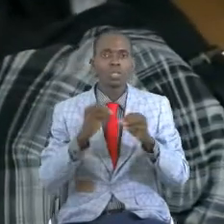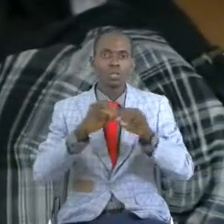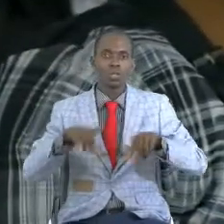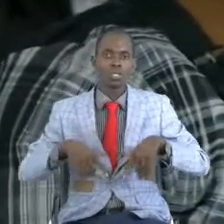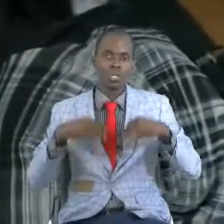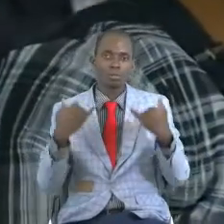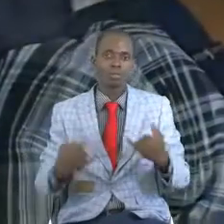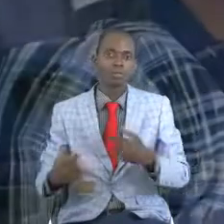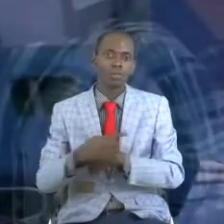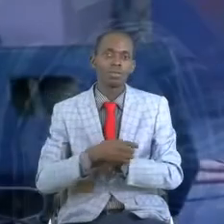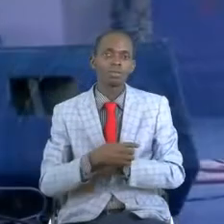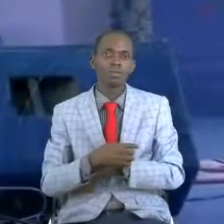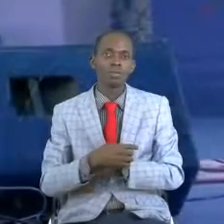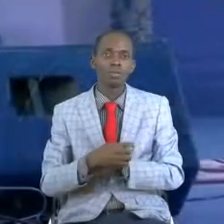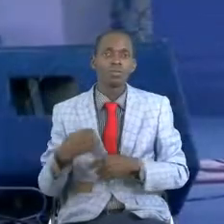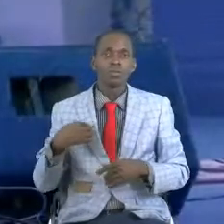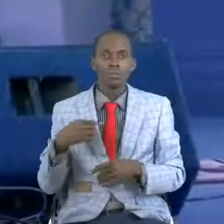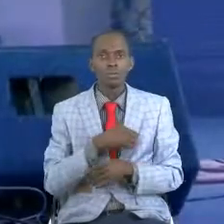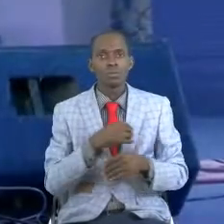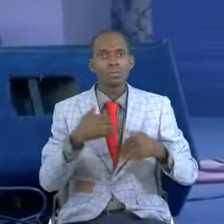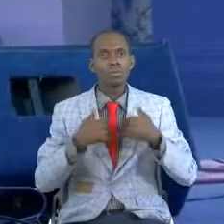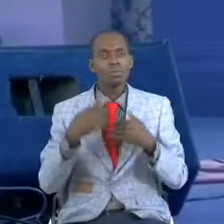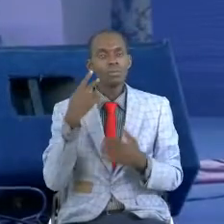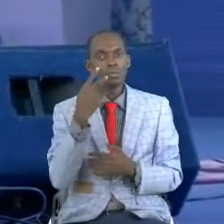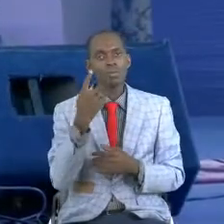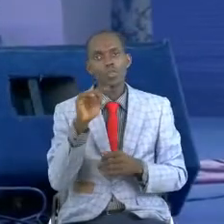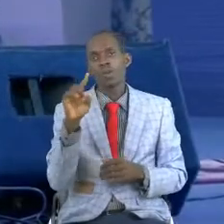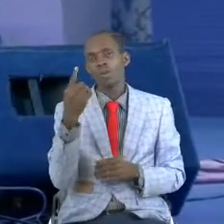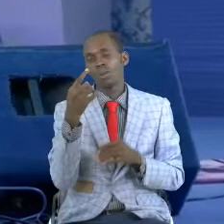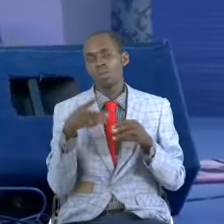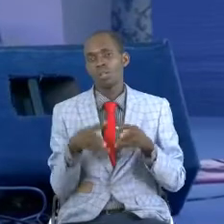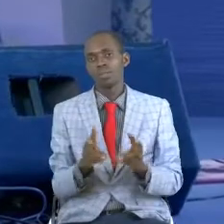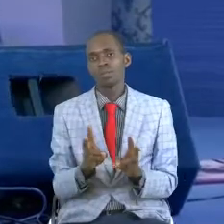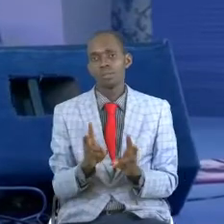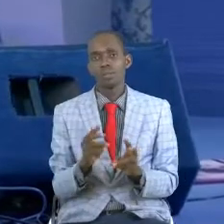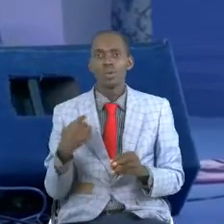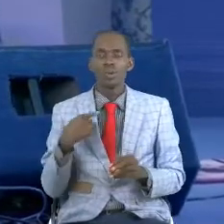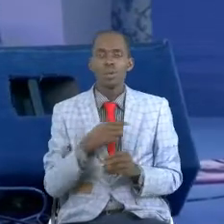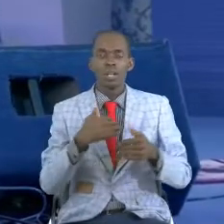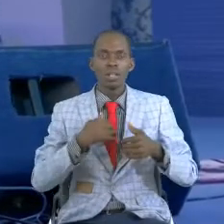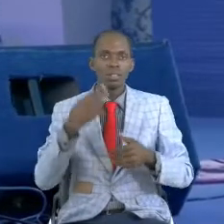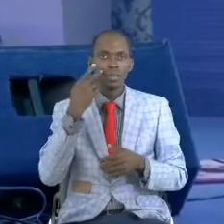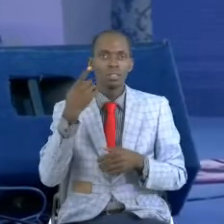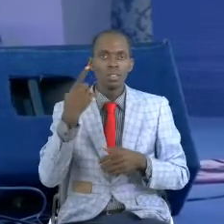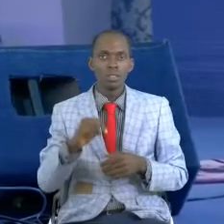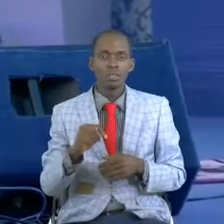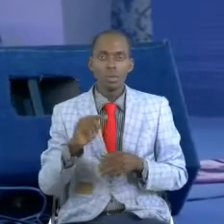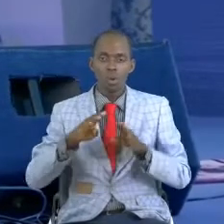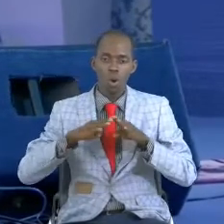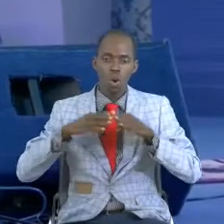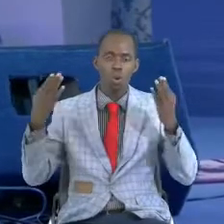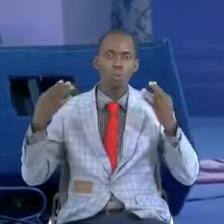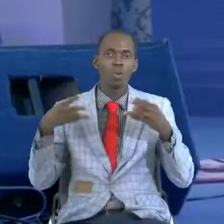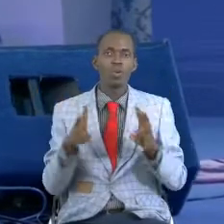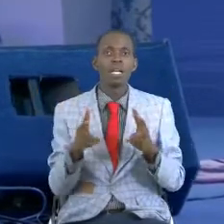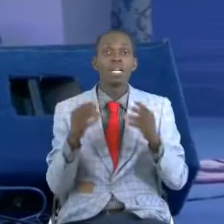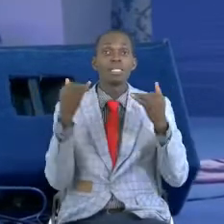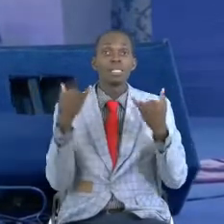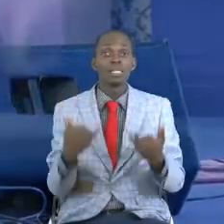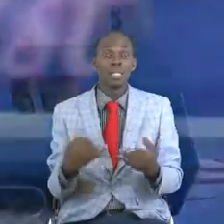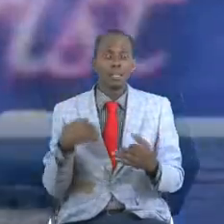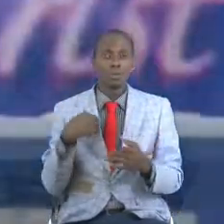We're seeing the only way. We're seeing the open way. Now we come to